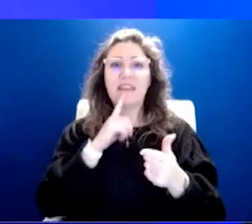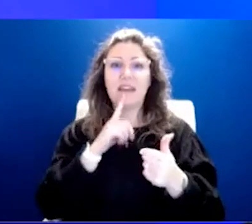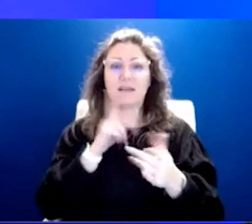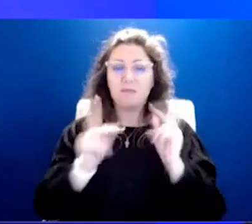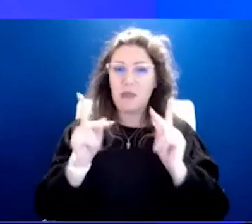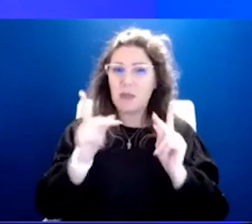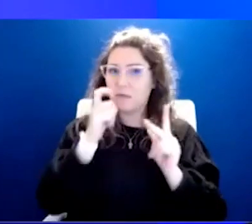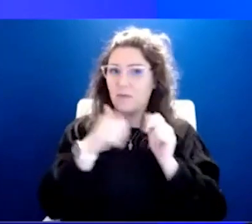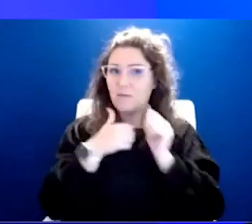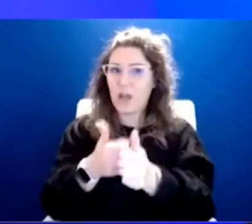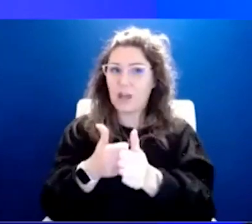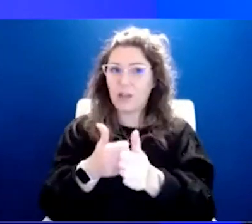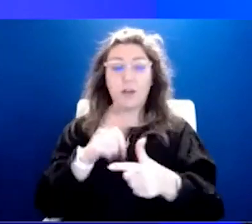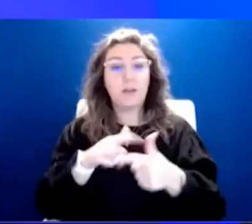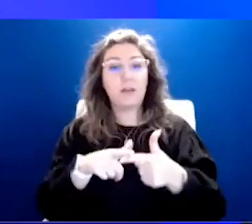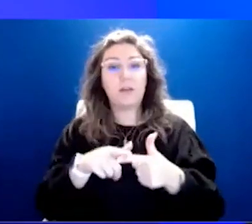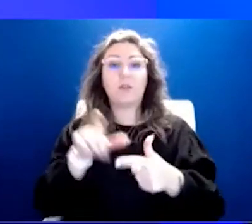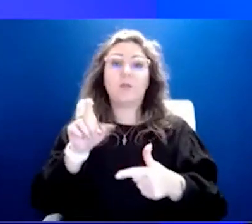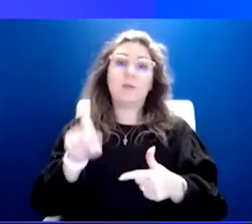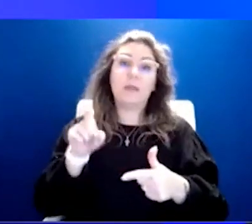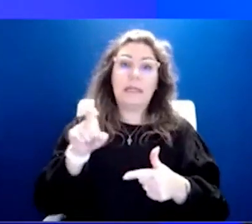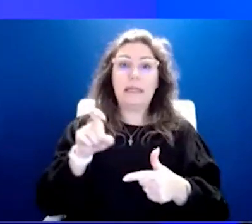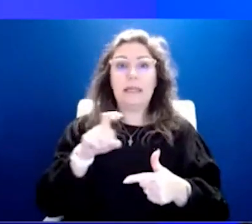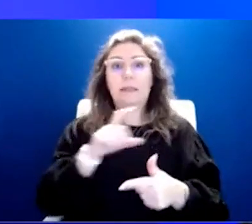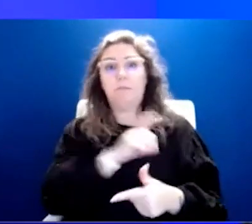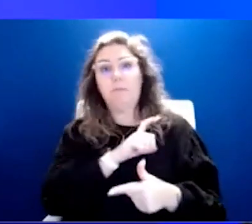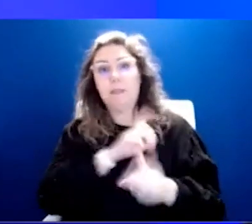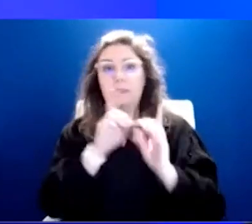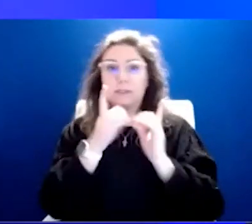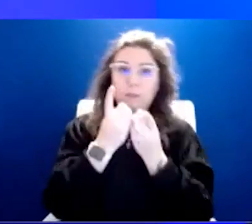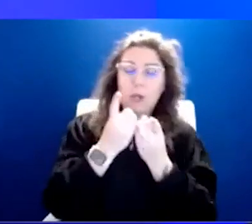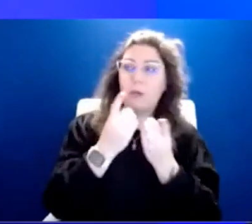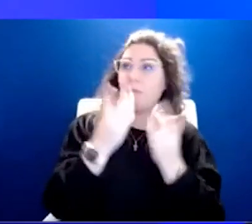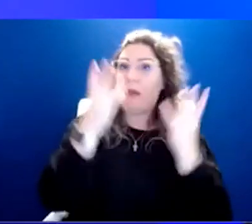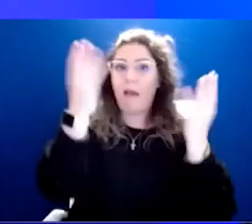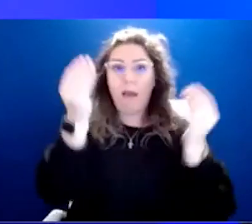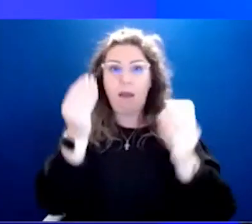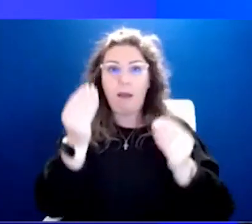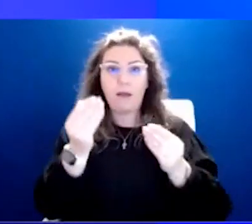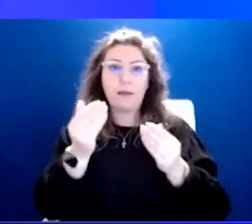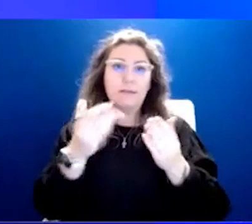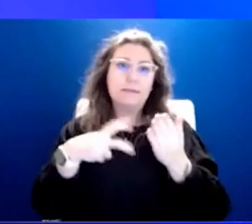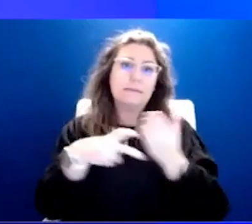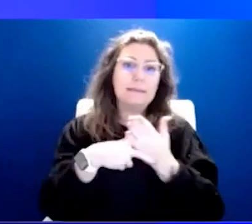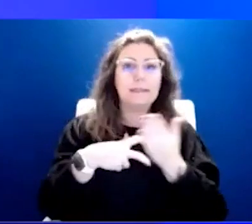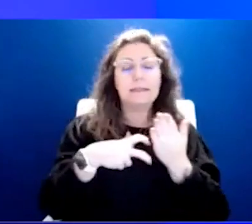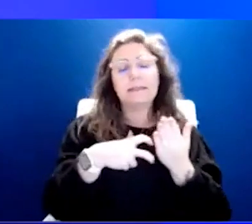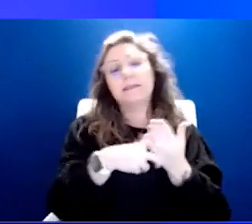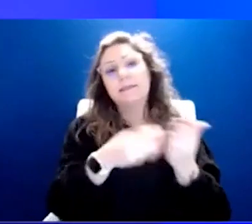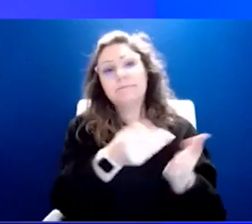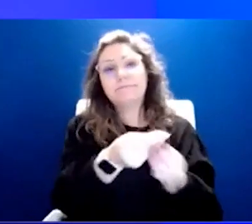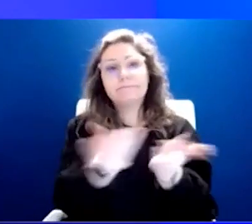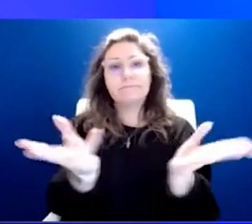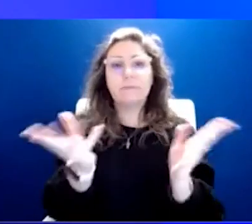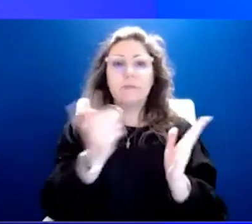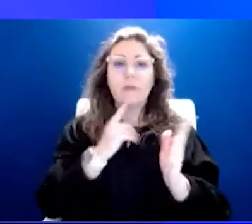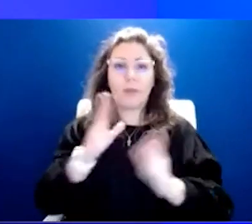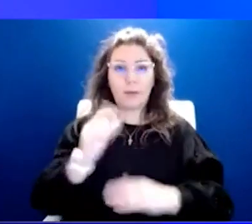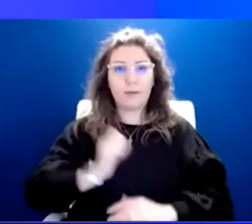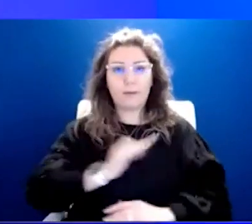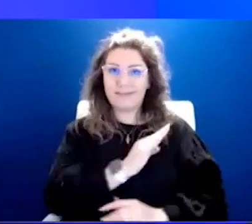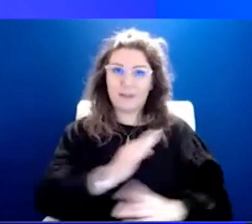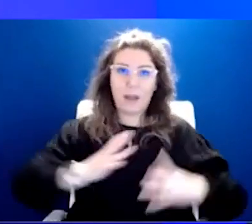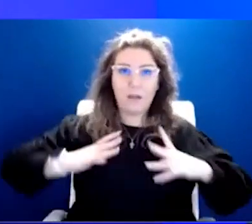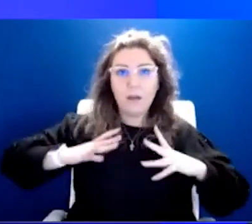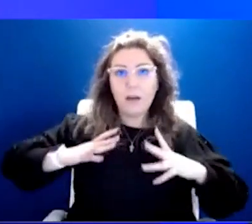have to have the sheriff's department or the police department going out and issuing citations. They've got a lot of staff that are out also. They've got the same